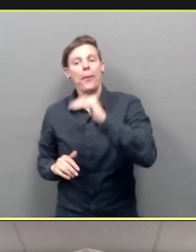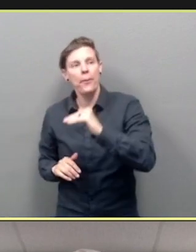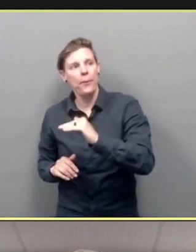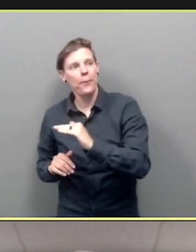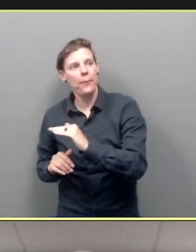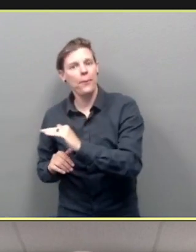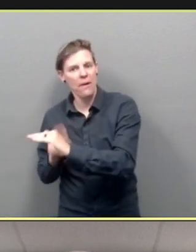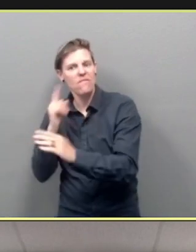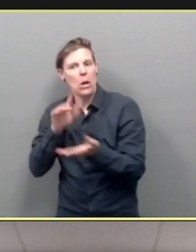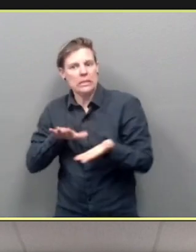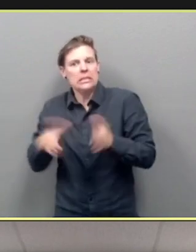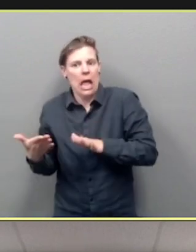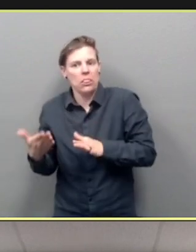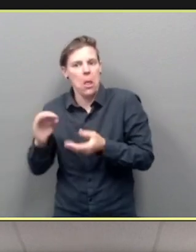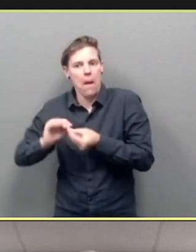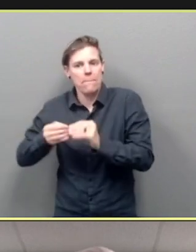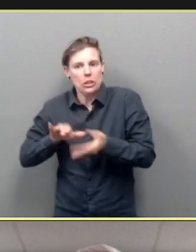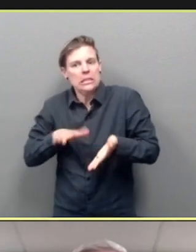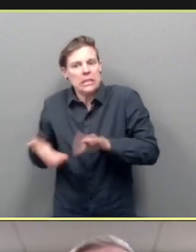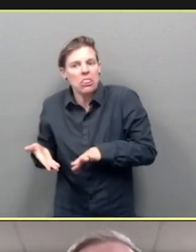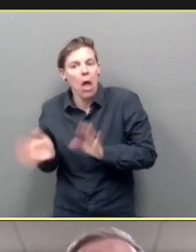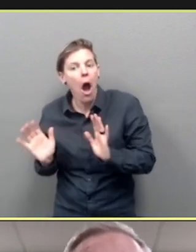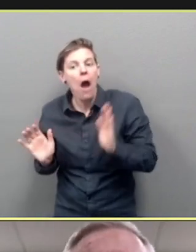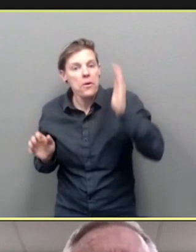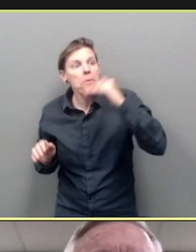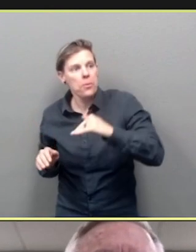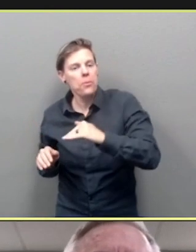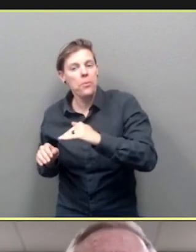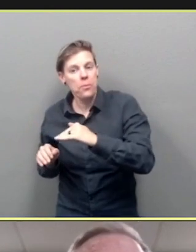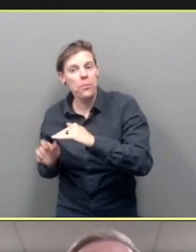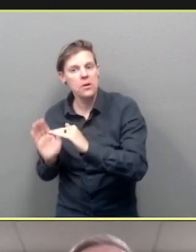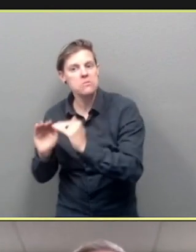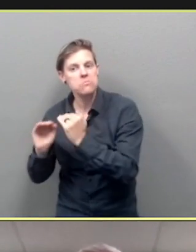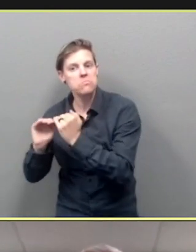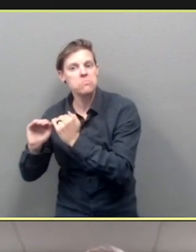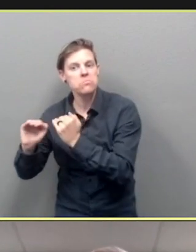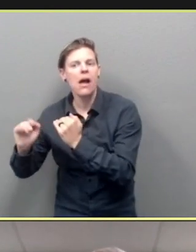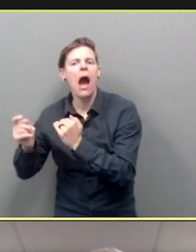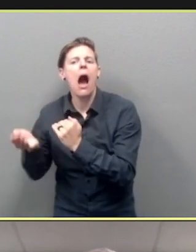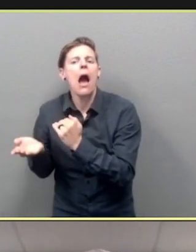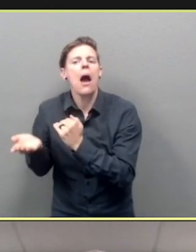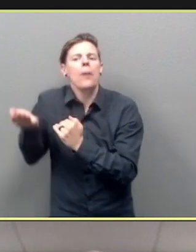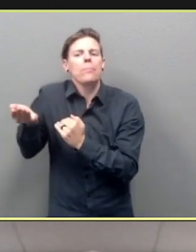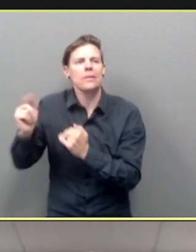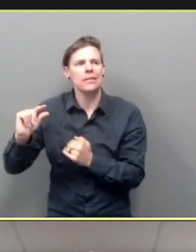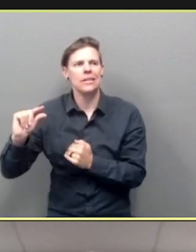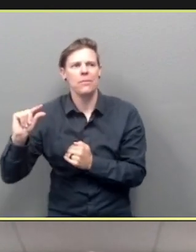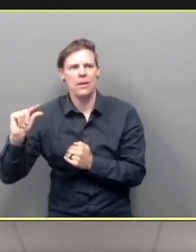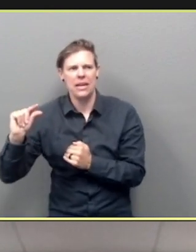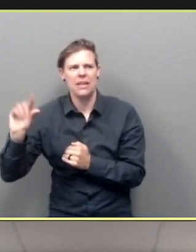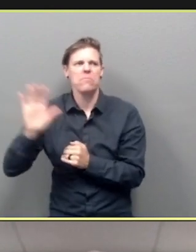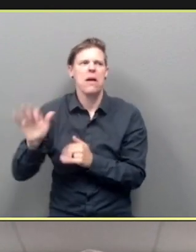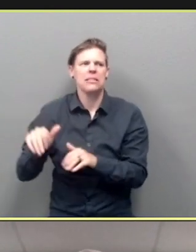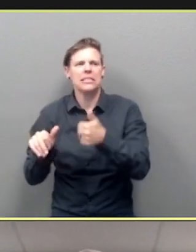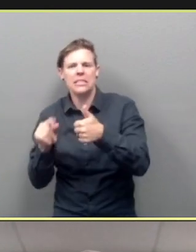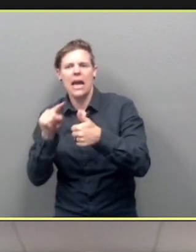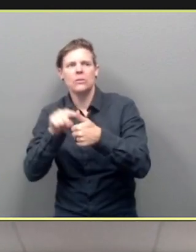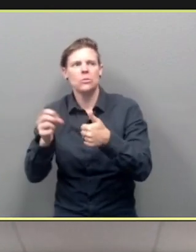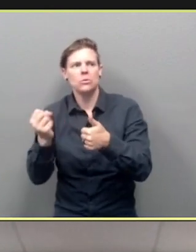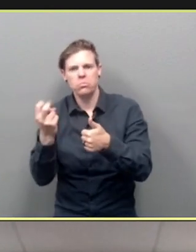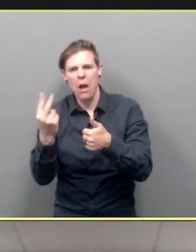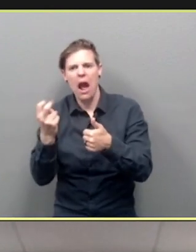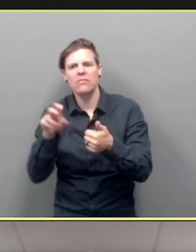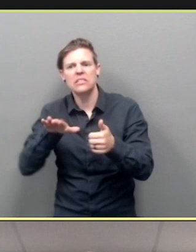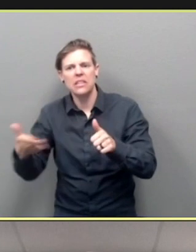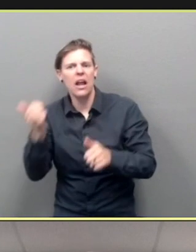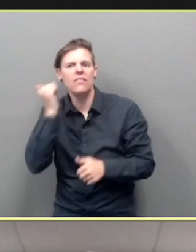this may start curving up a little bit just because we've been having 10 to 12 deaths a day more recently, but we'll see. But